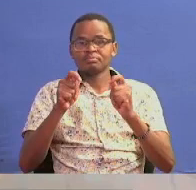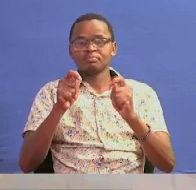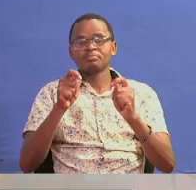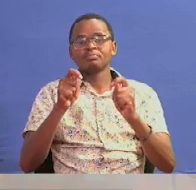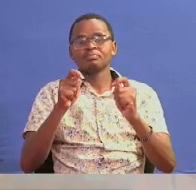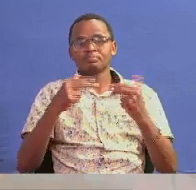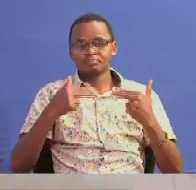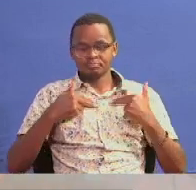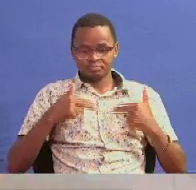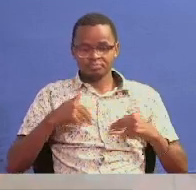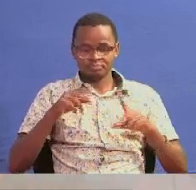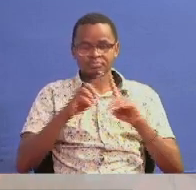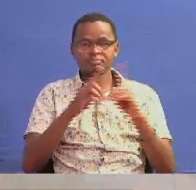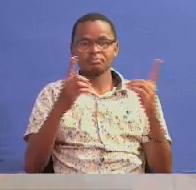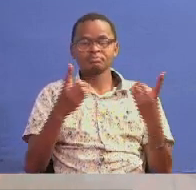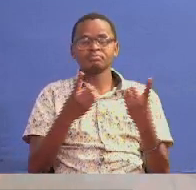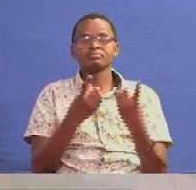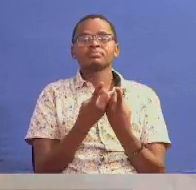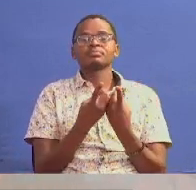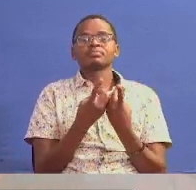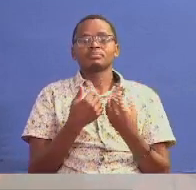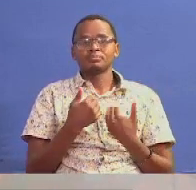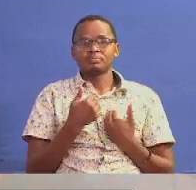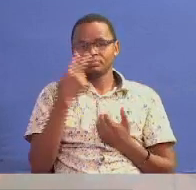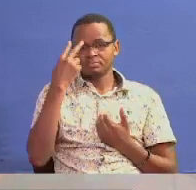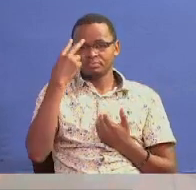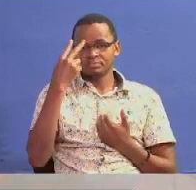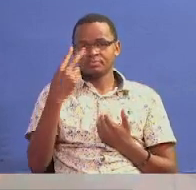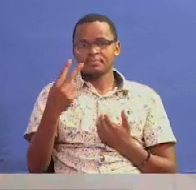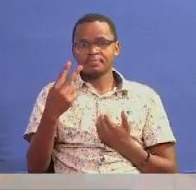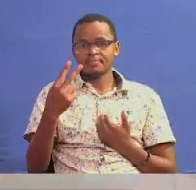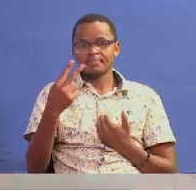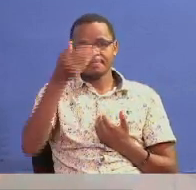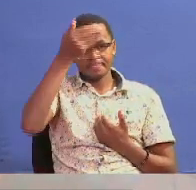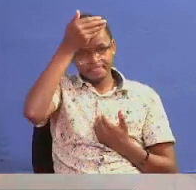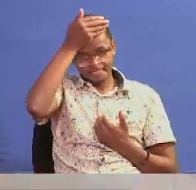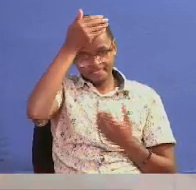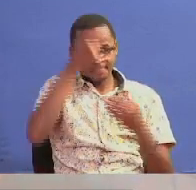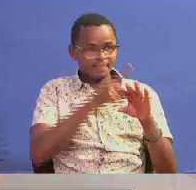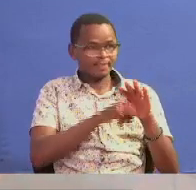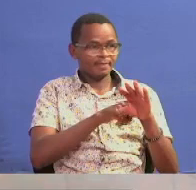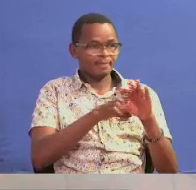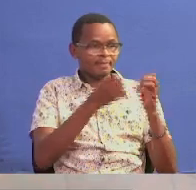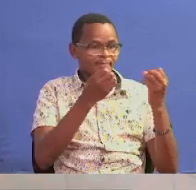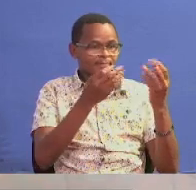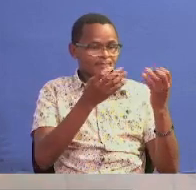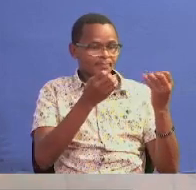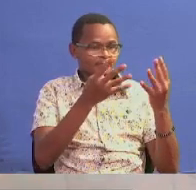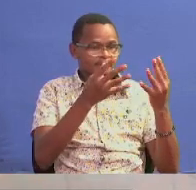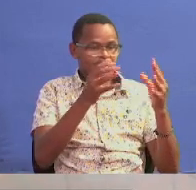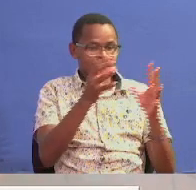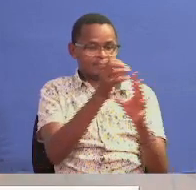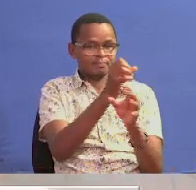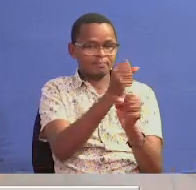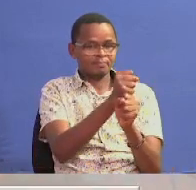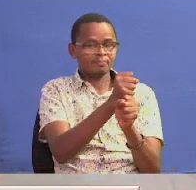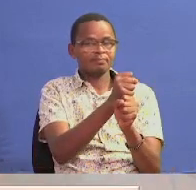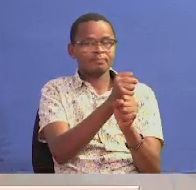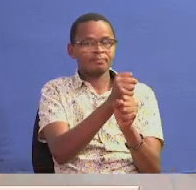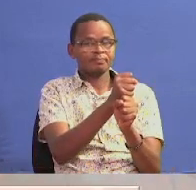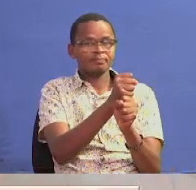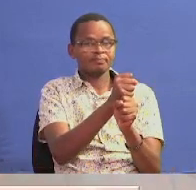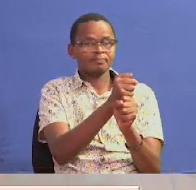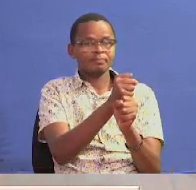the health department. We have seen nurses over time through their